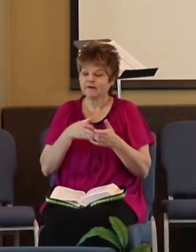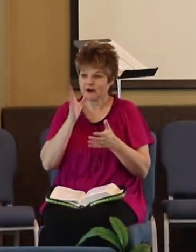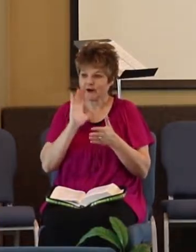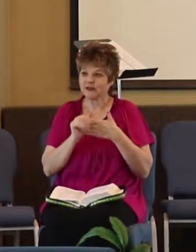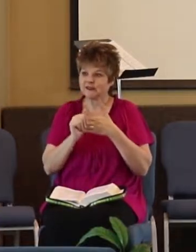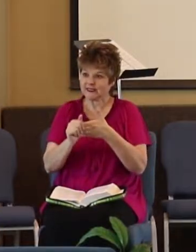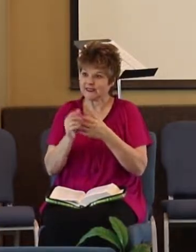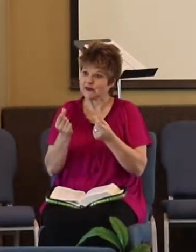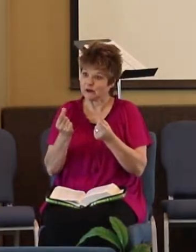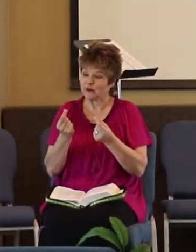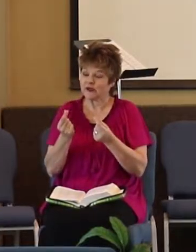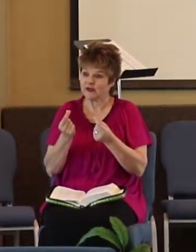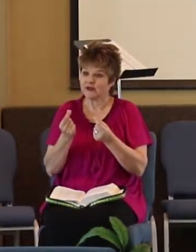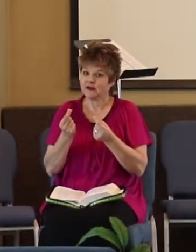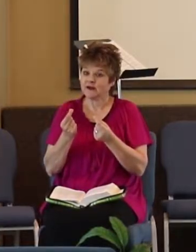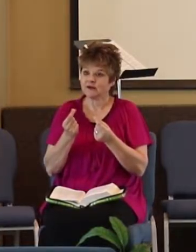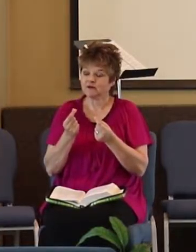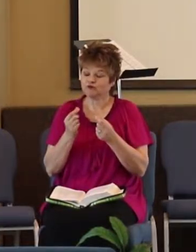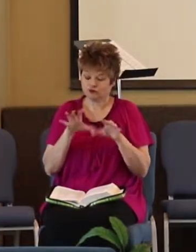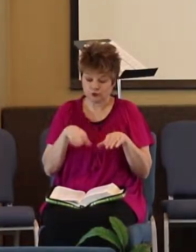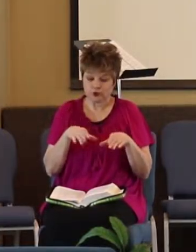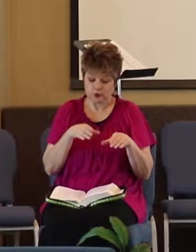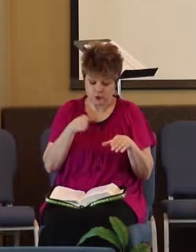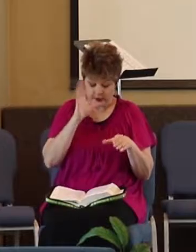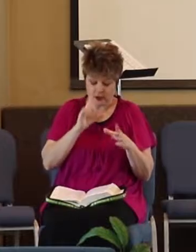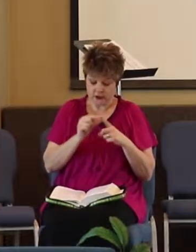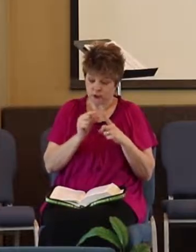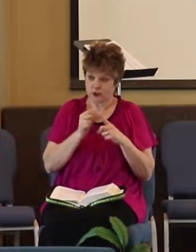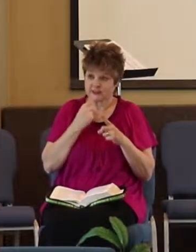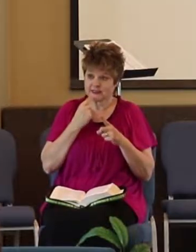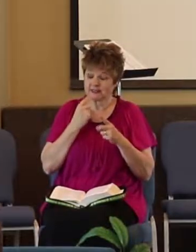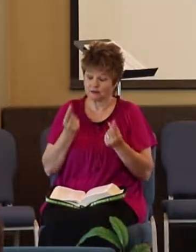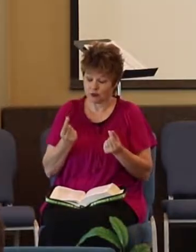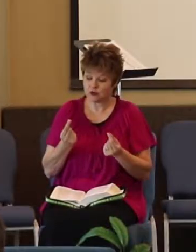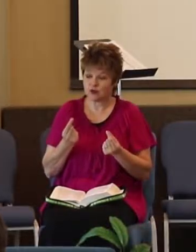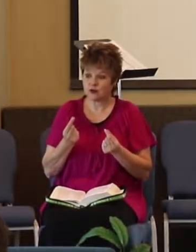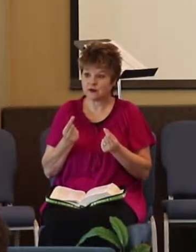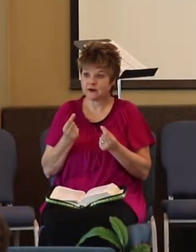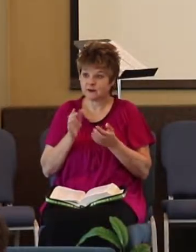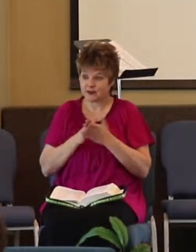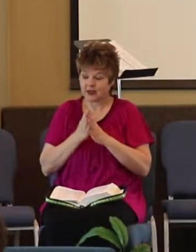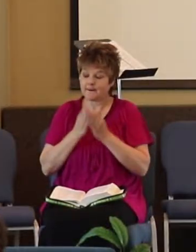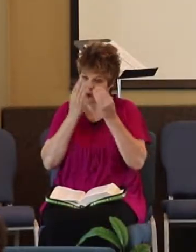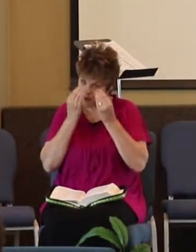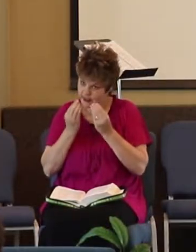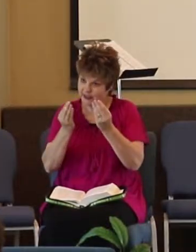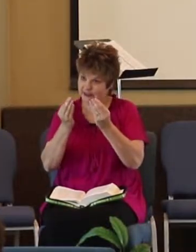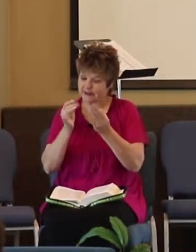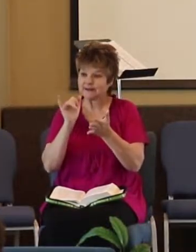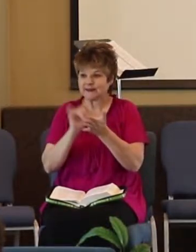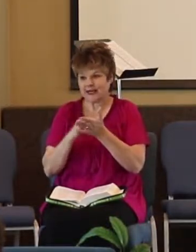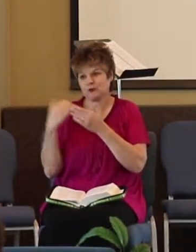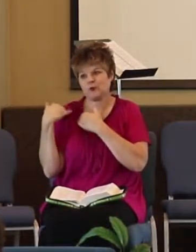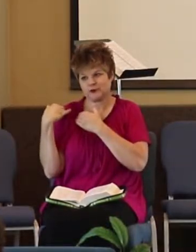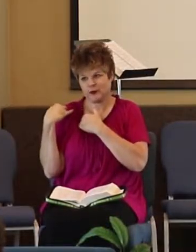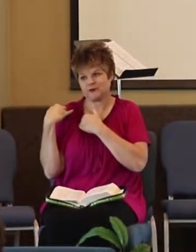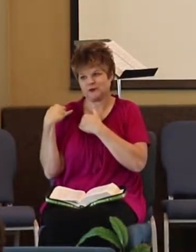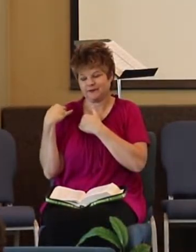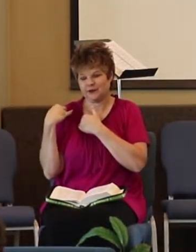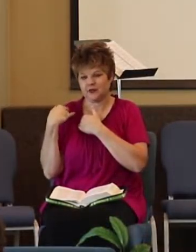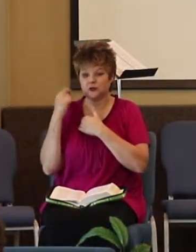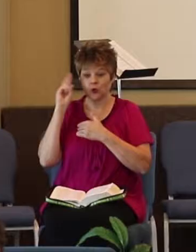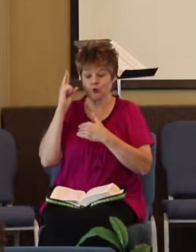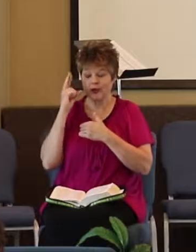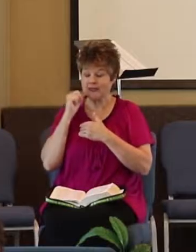do. Do what God's word says to do. Be obedient because that's what we're responsible for. See, when Ray